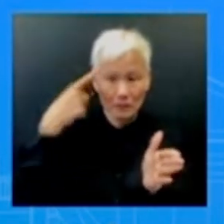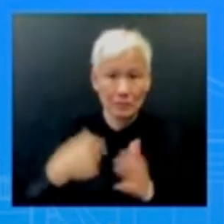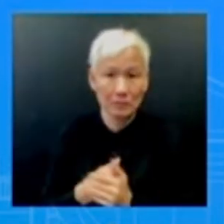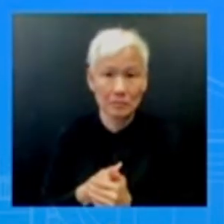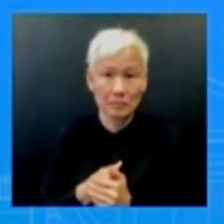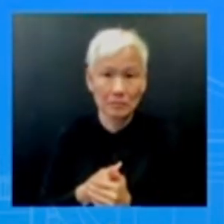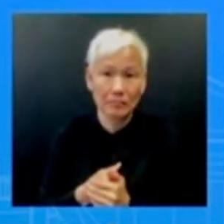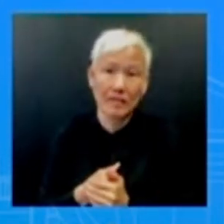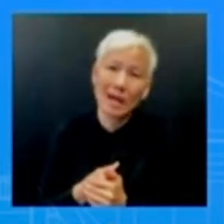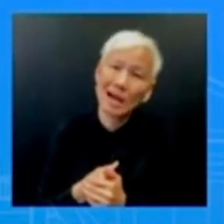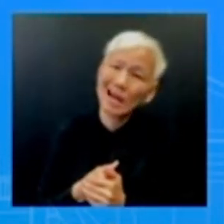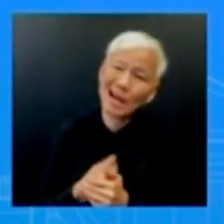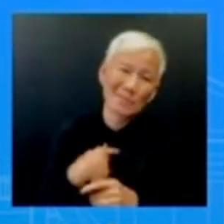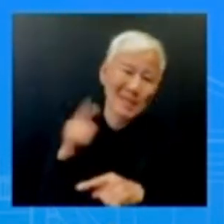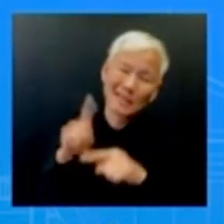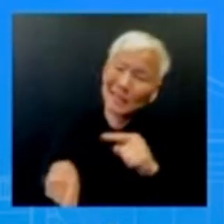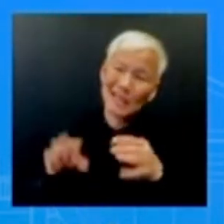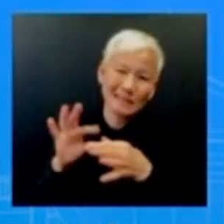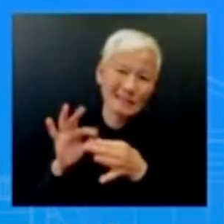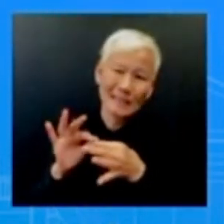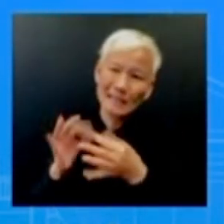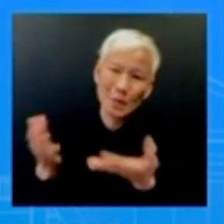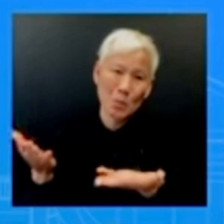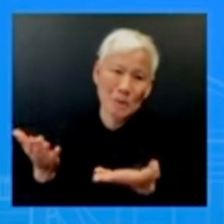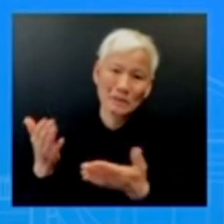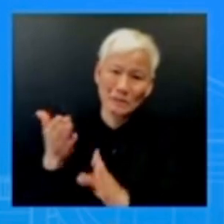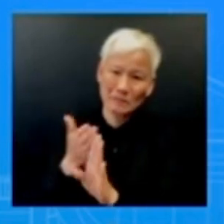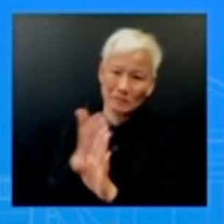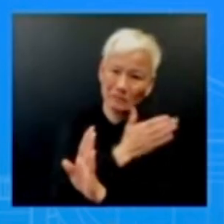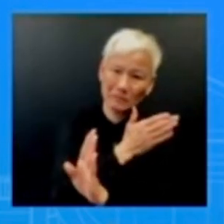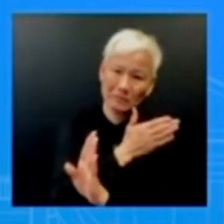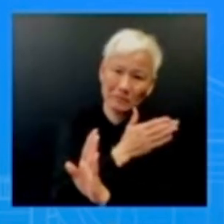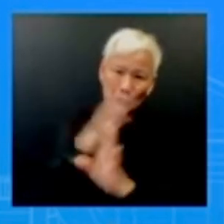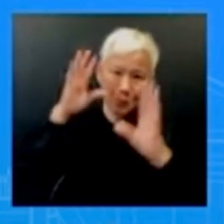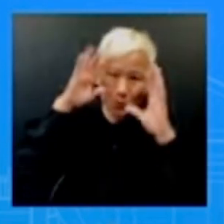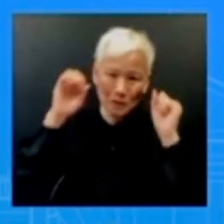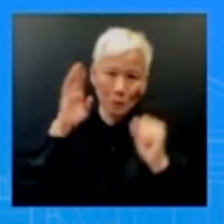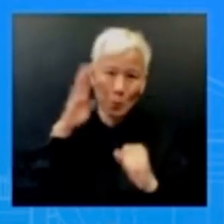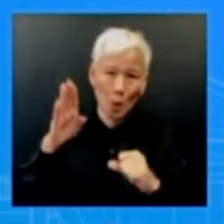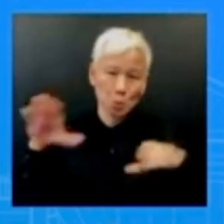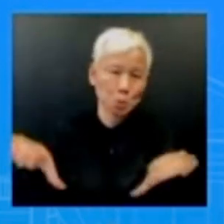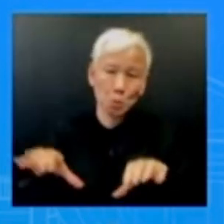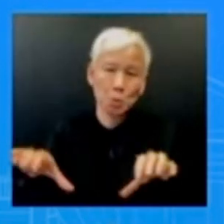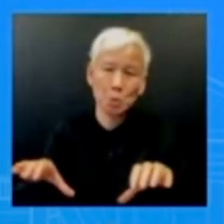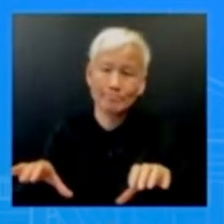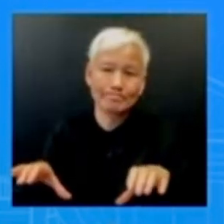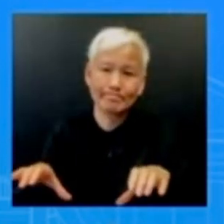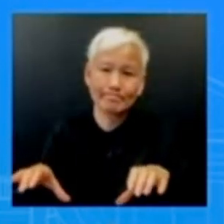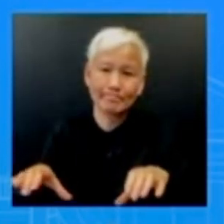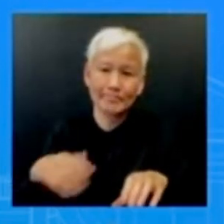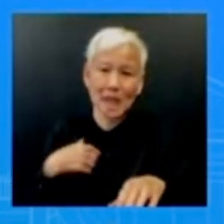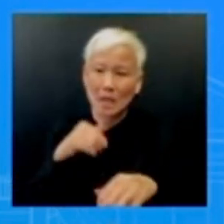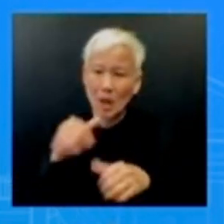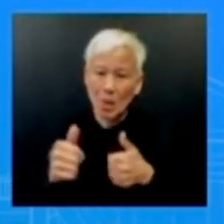say. I'm not tracking any security concerns, so don't have anything more to